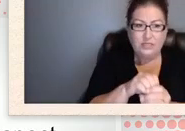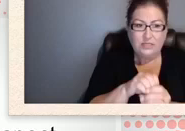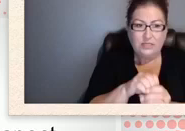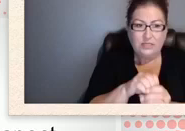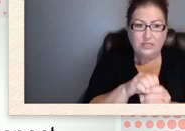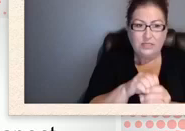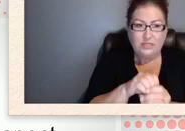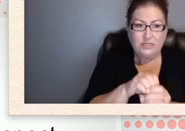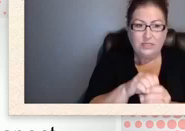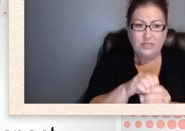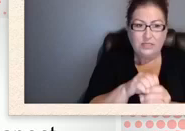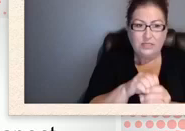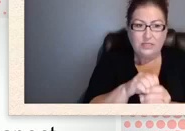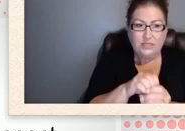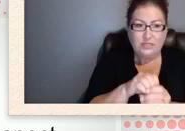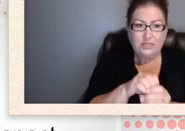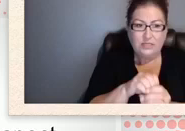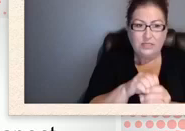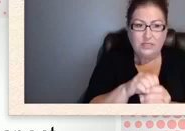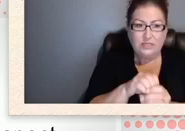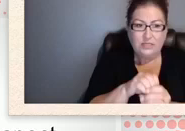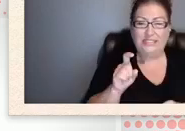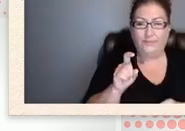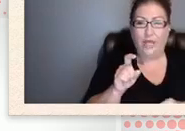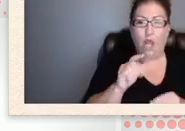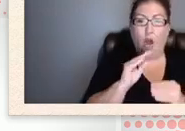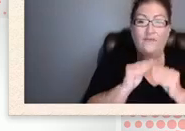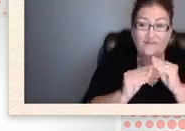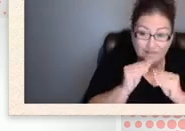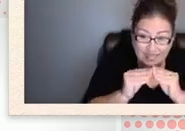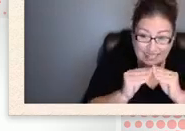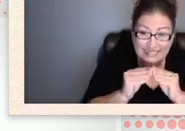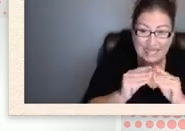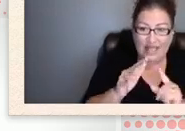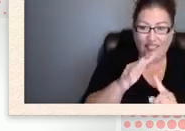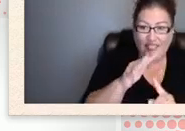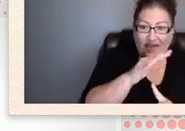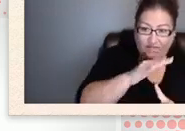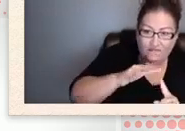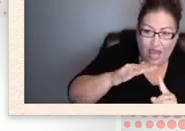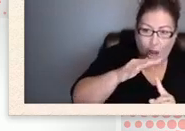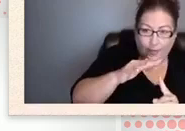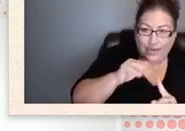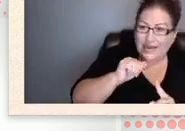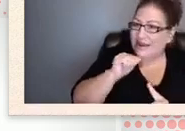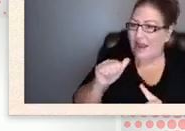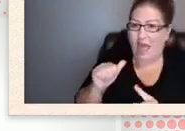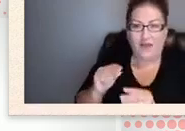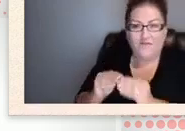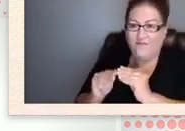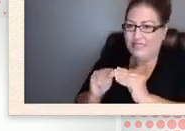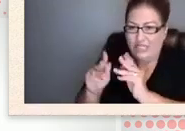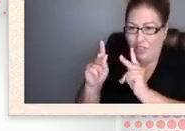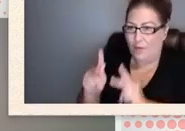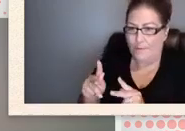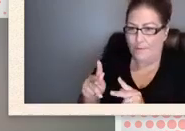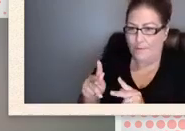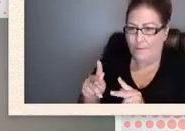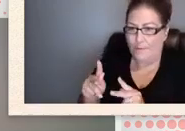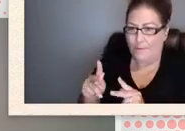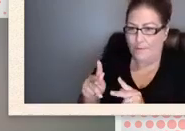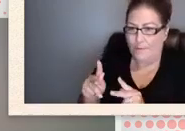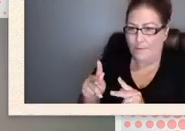the focus needs to be on fixing the environment, not fixing the person with a